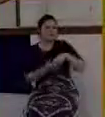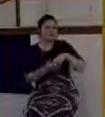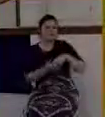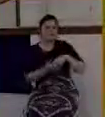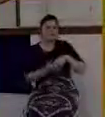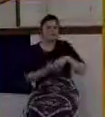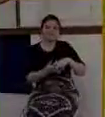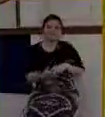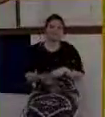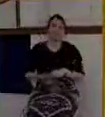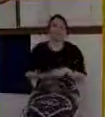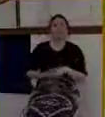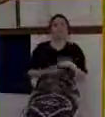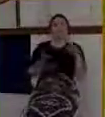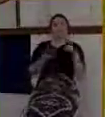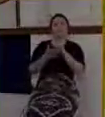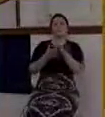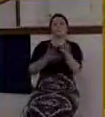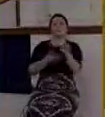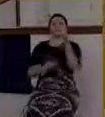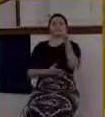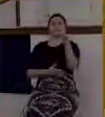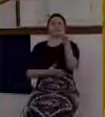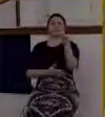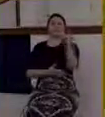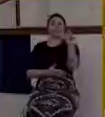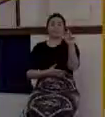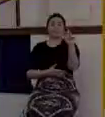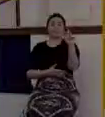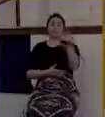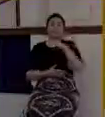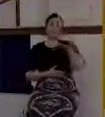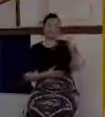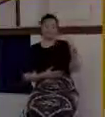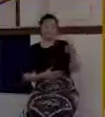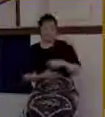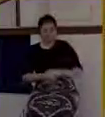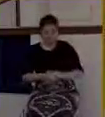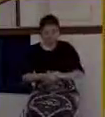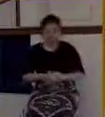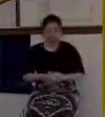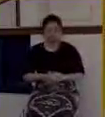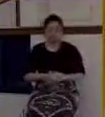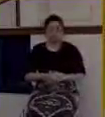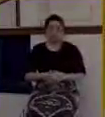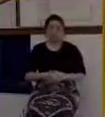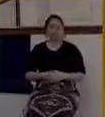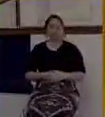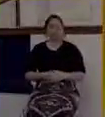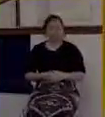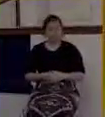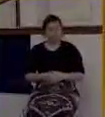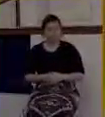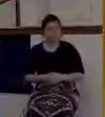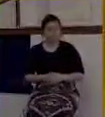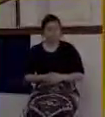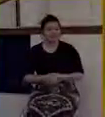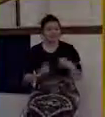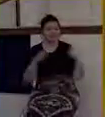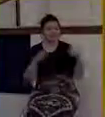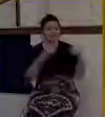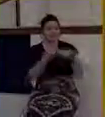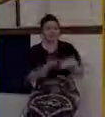Look down in verse number 23, the question that they ask. In the resurrection, therefore, when they shall